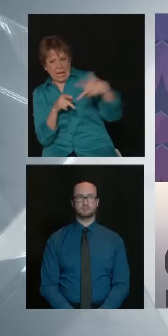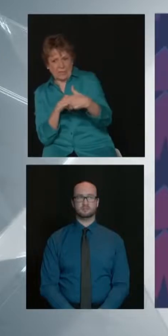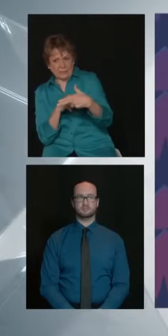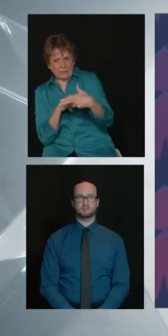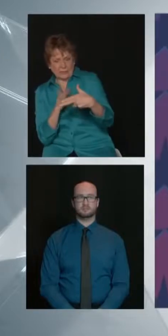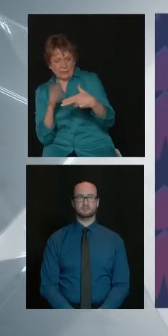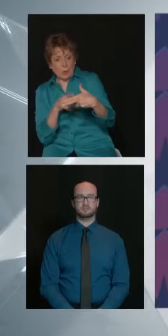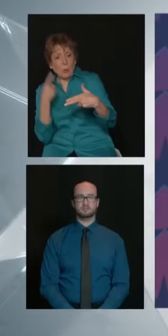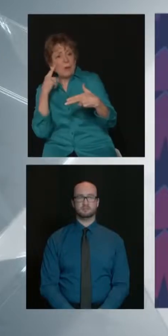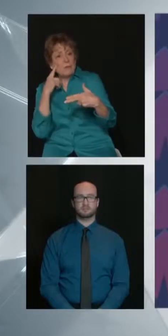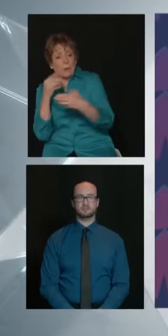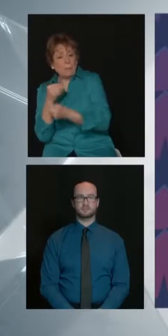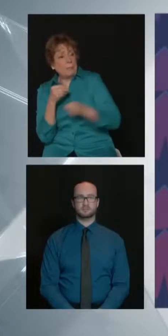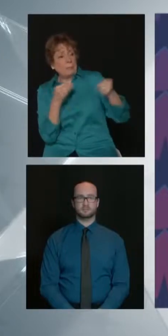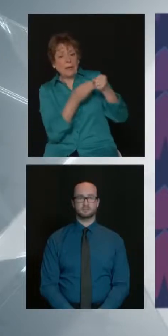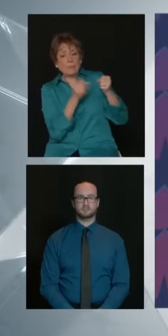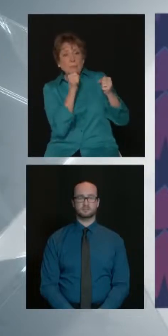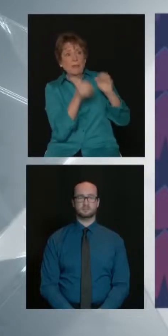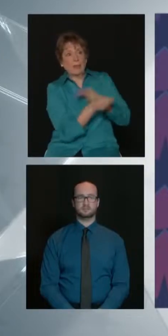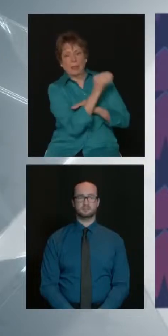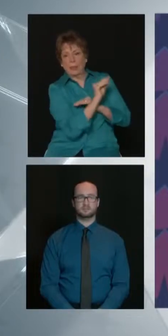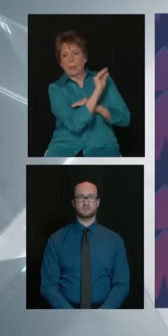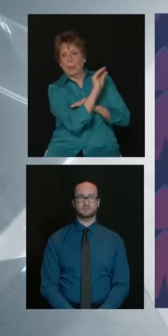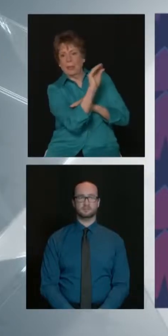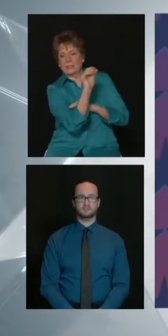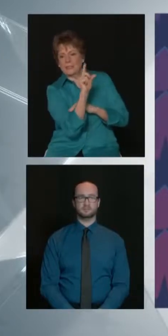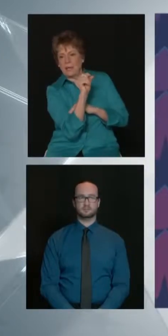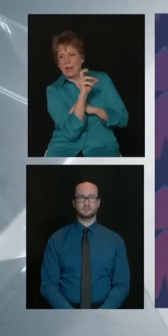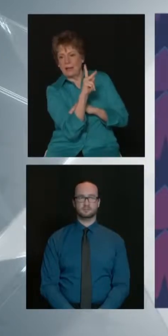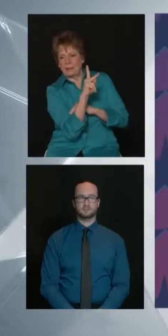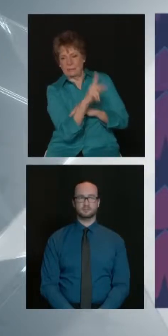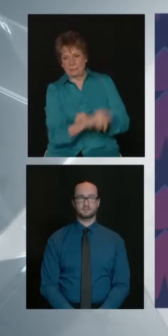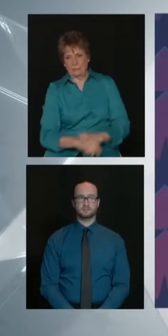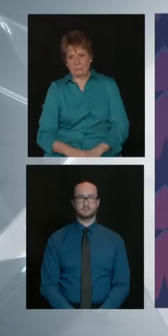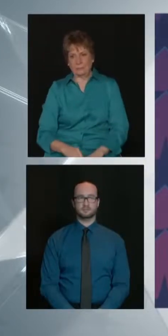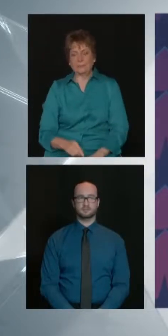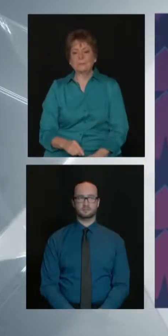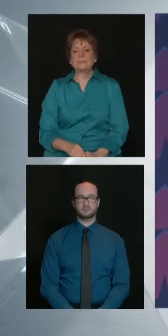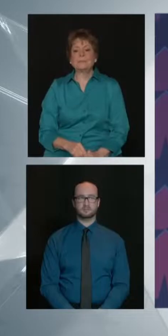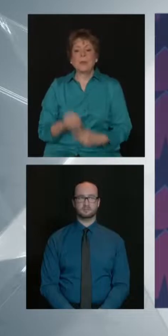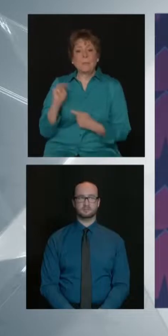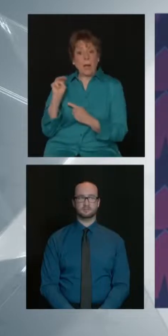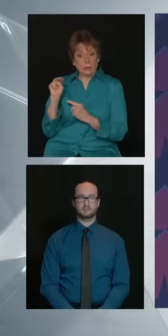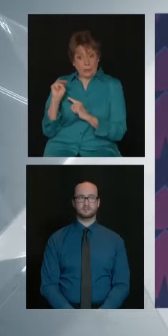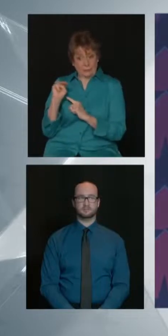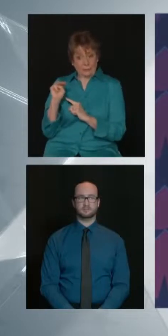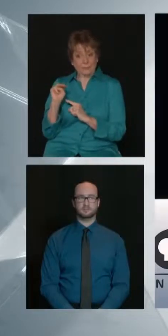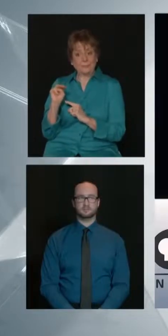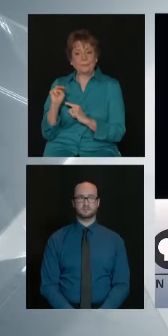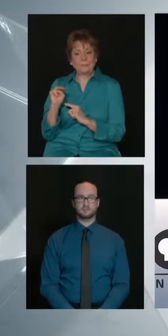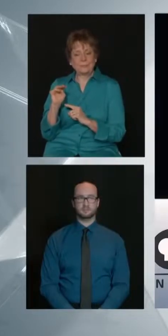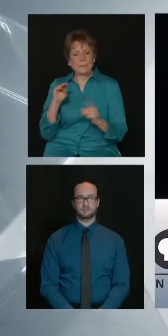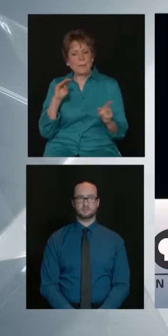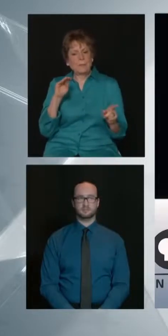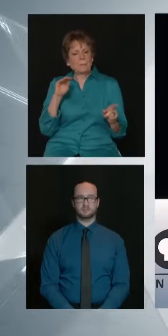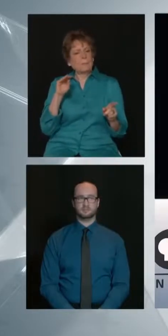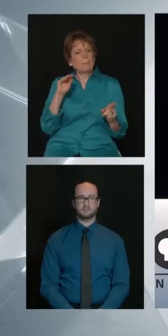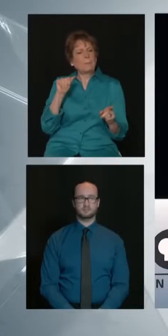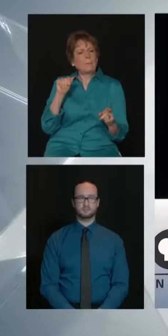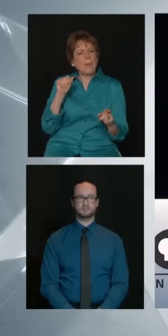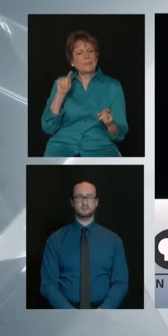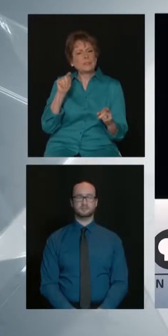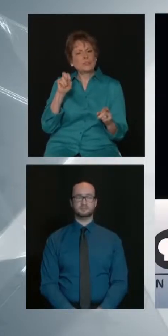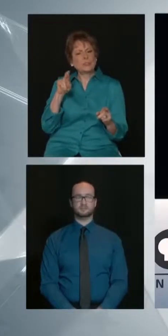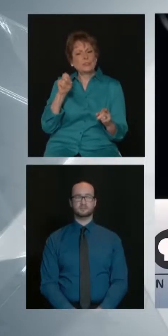We're talking inflation here. Why is inflation? Why are consumer prices so high, and what would you do about it? Let's be clear. The